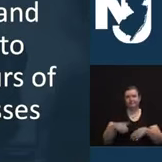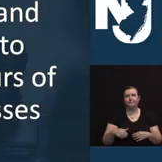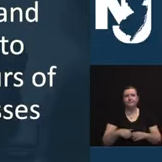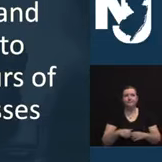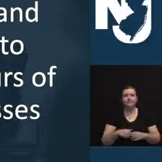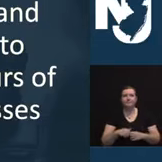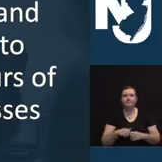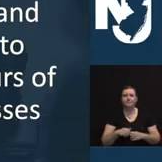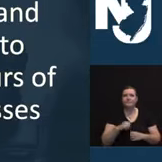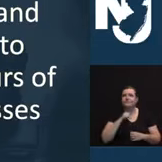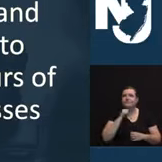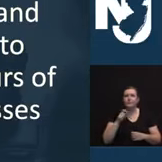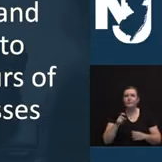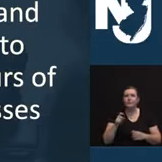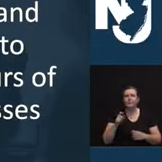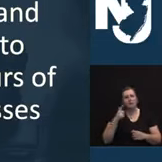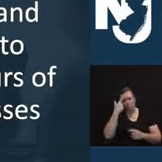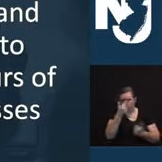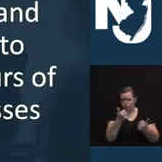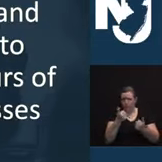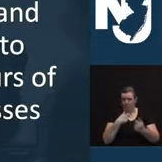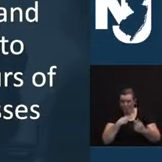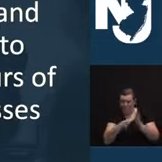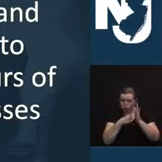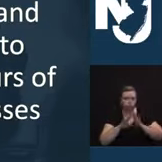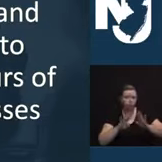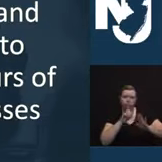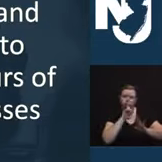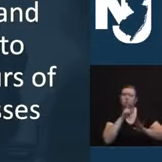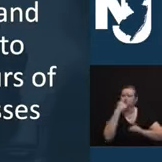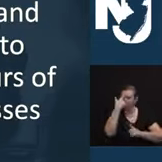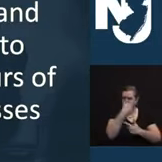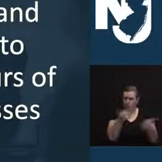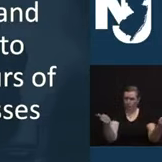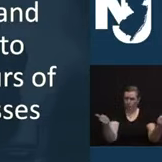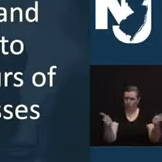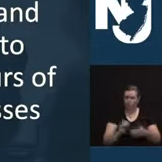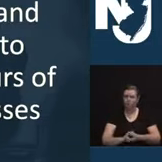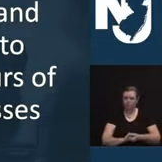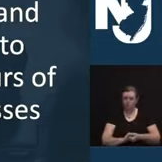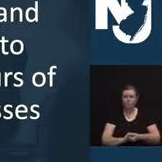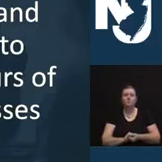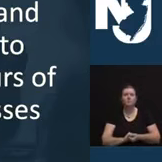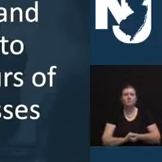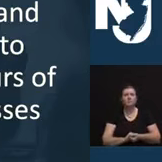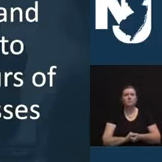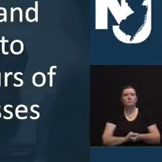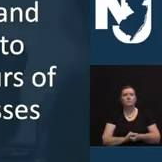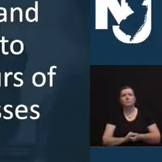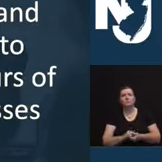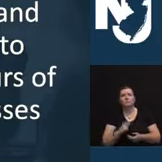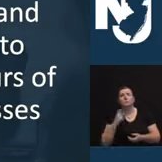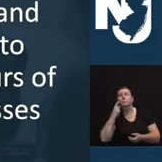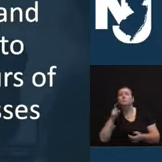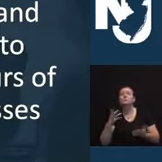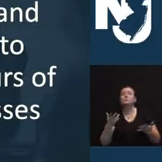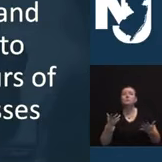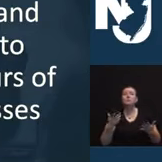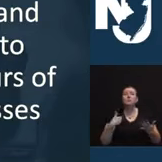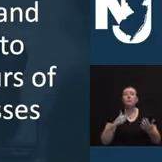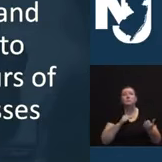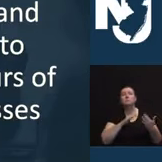operating hours restrictions if they do not wish to do so. As we have been noting, our approach to this second wave is to